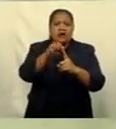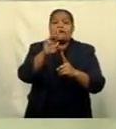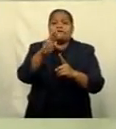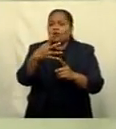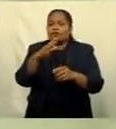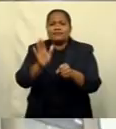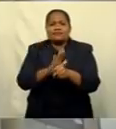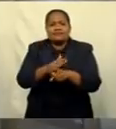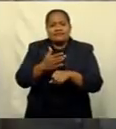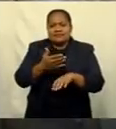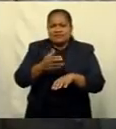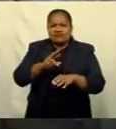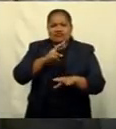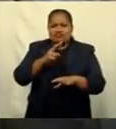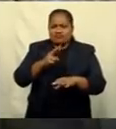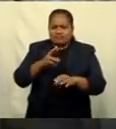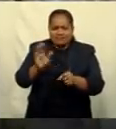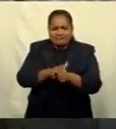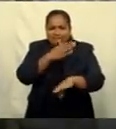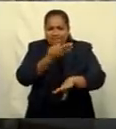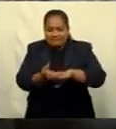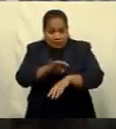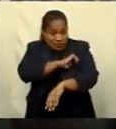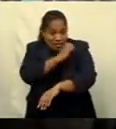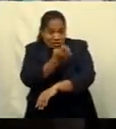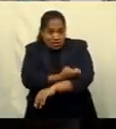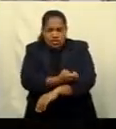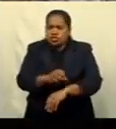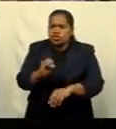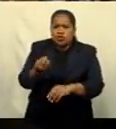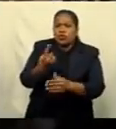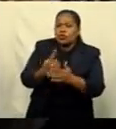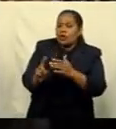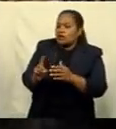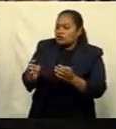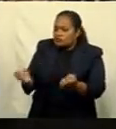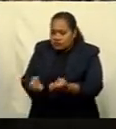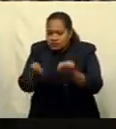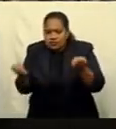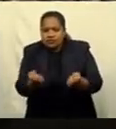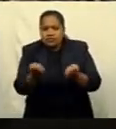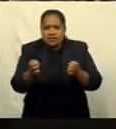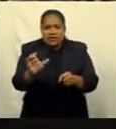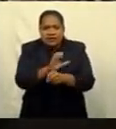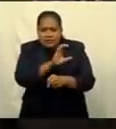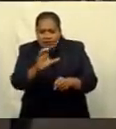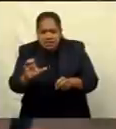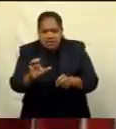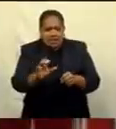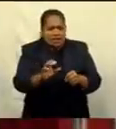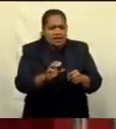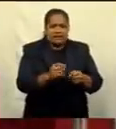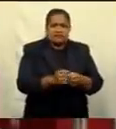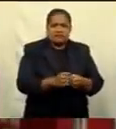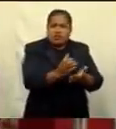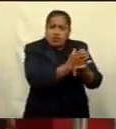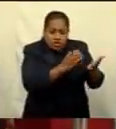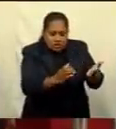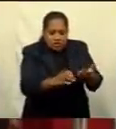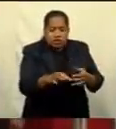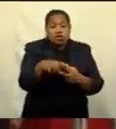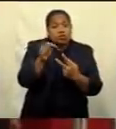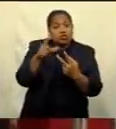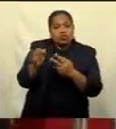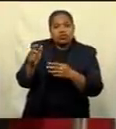energy. The measures aim to encourage companies and consumers to choose greener options. For example, a